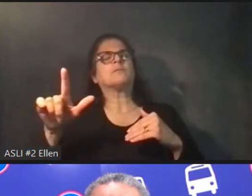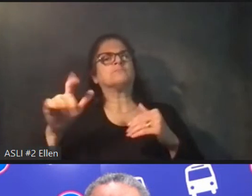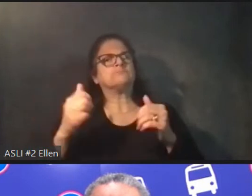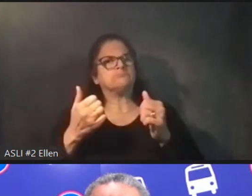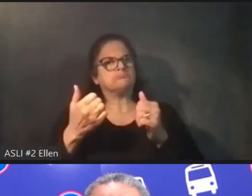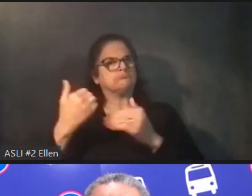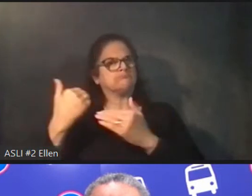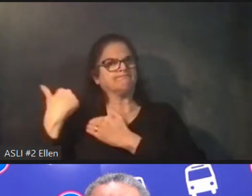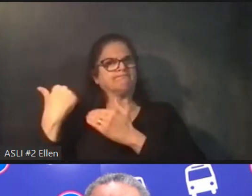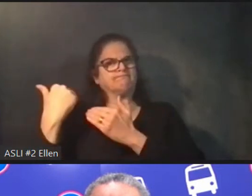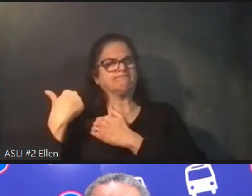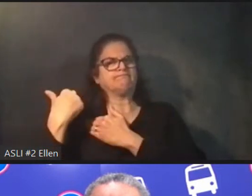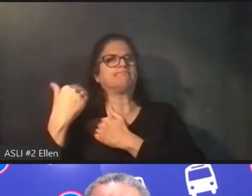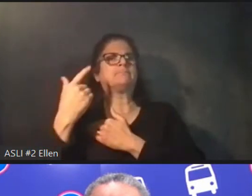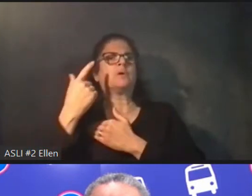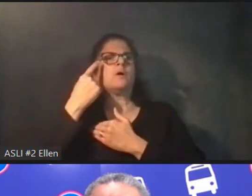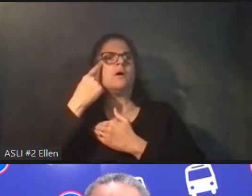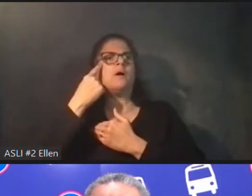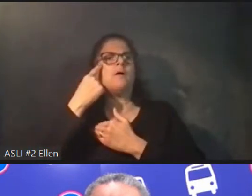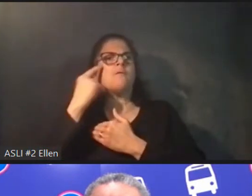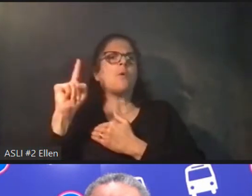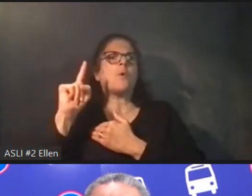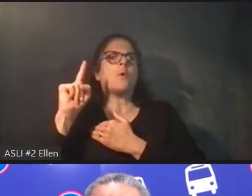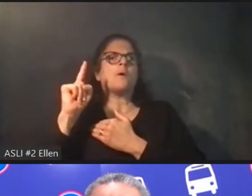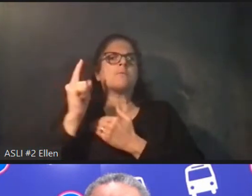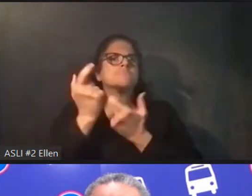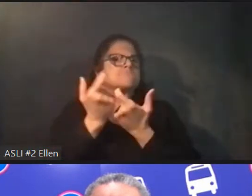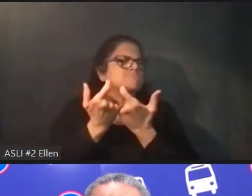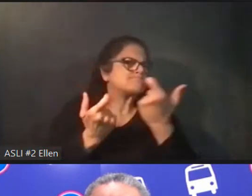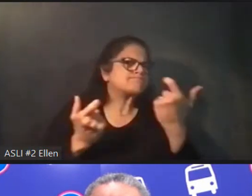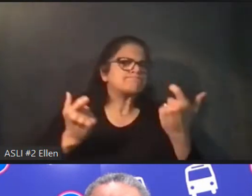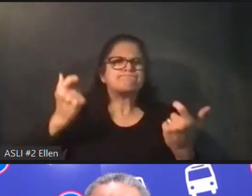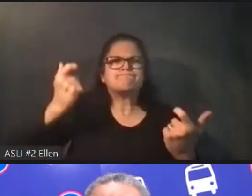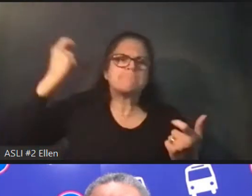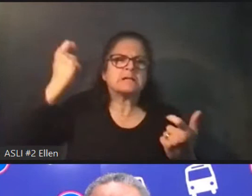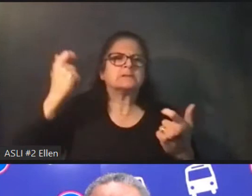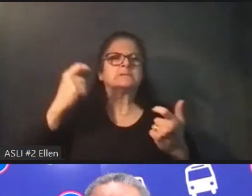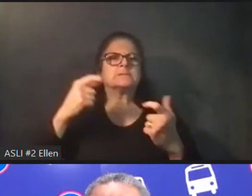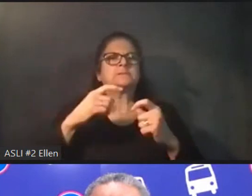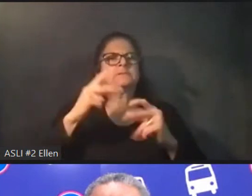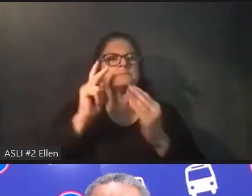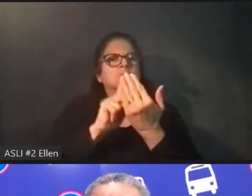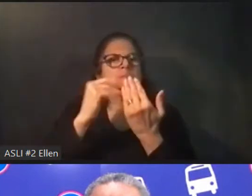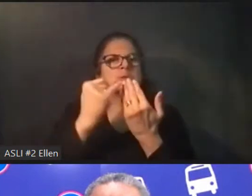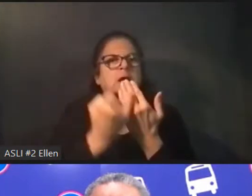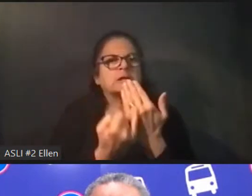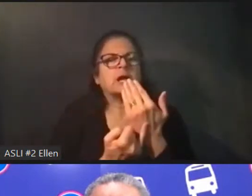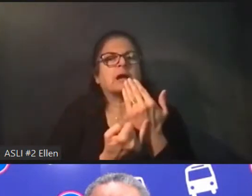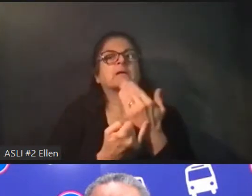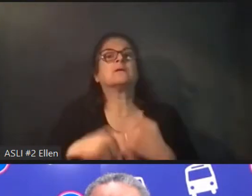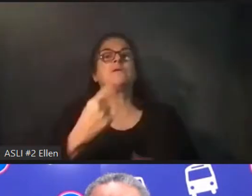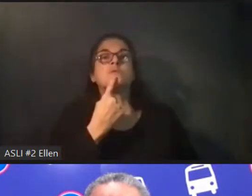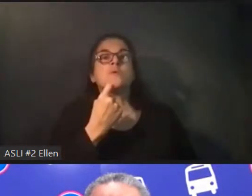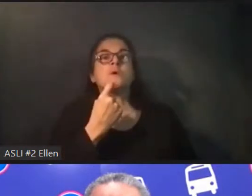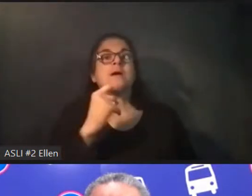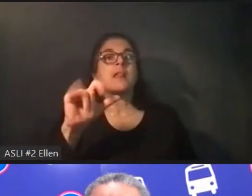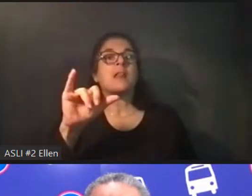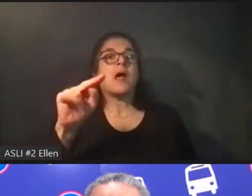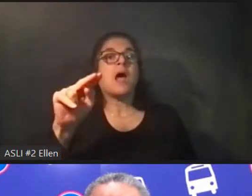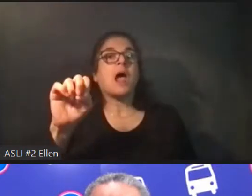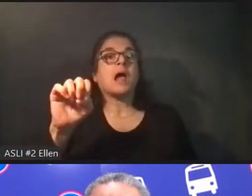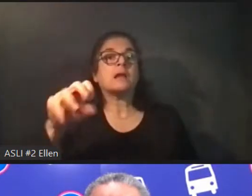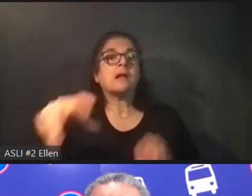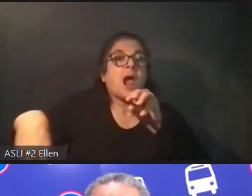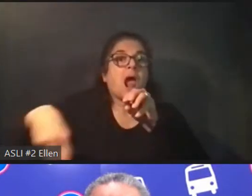transformative project in its history, the extension of the Red Line to 130th Street. It was